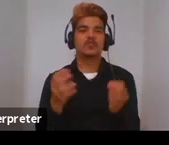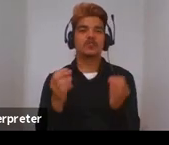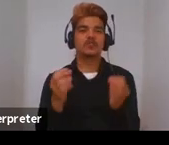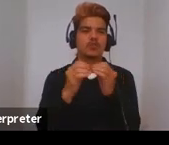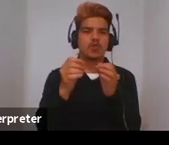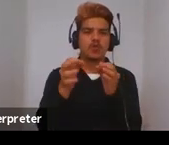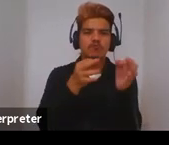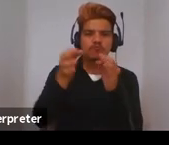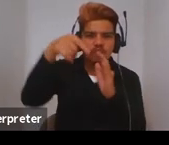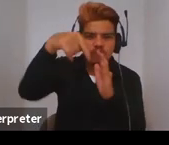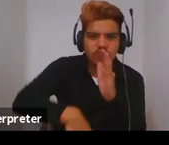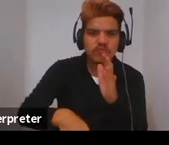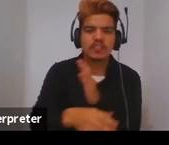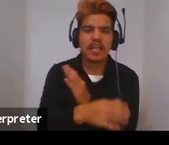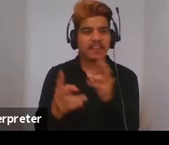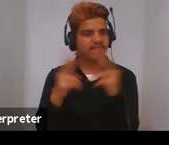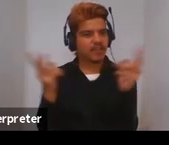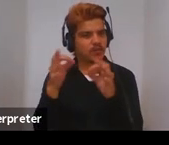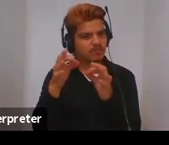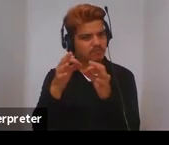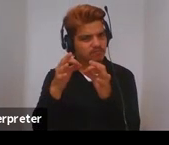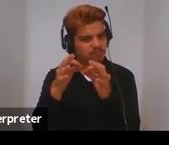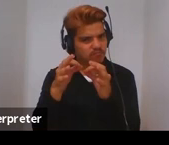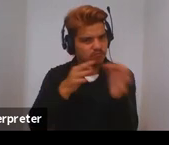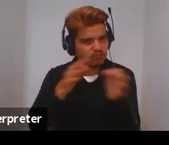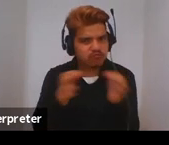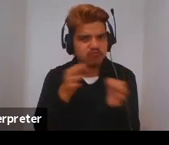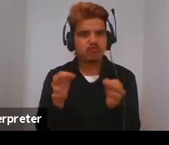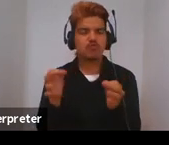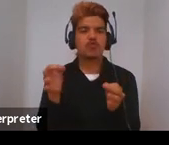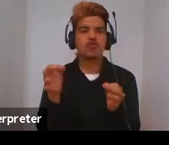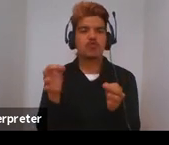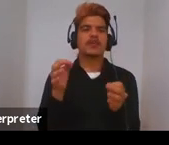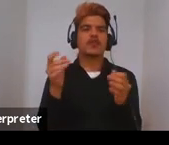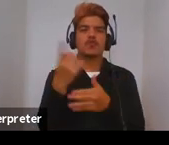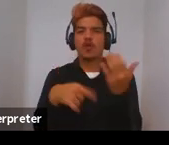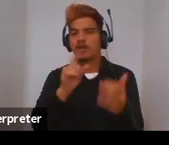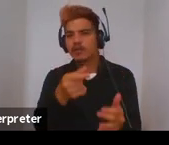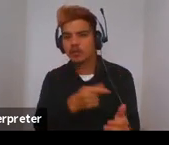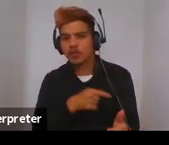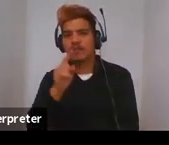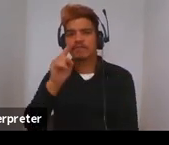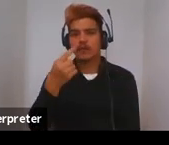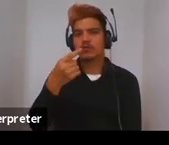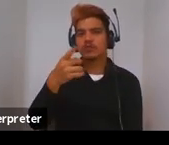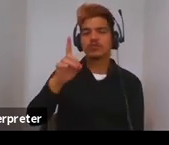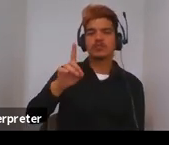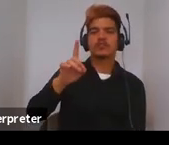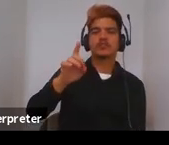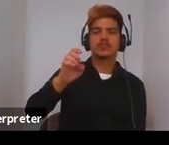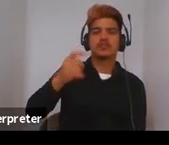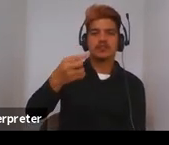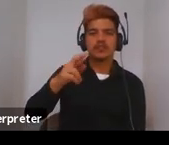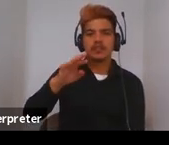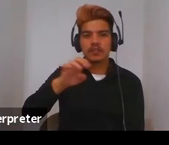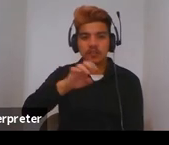detailed and very specific as to what qualifies as first degree sexual violence in the Guam